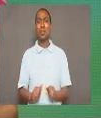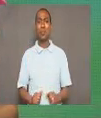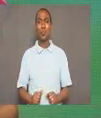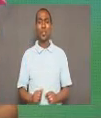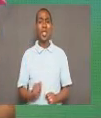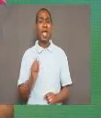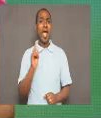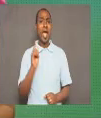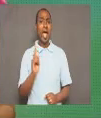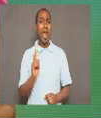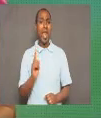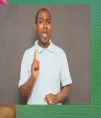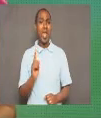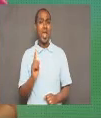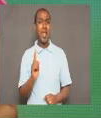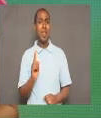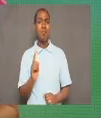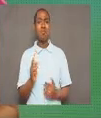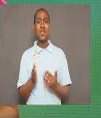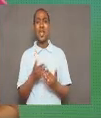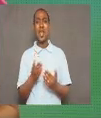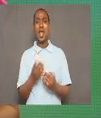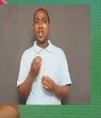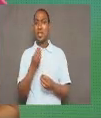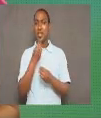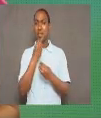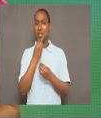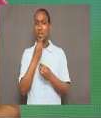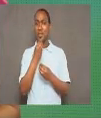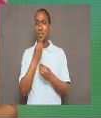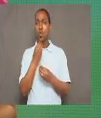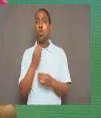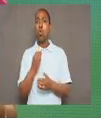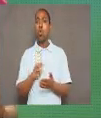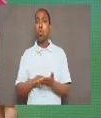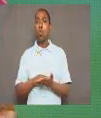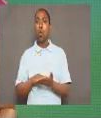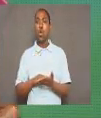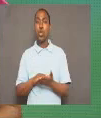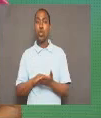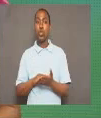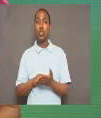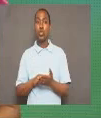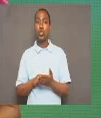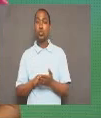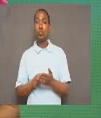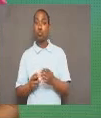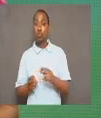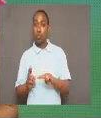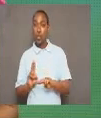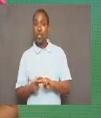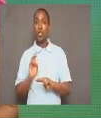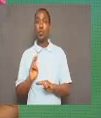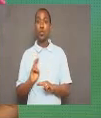Once only the simple food molecules remain, they are absorbed into